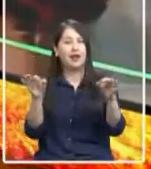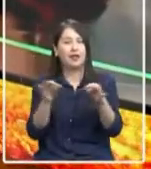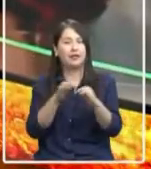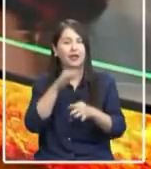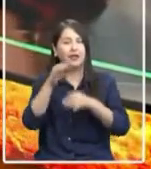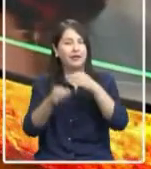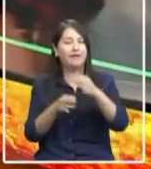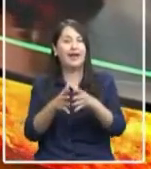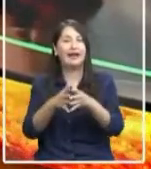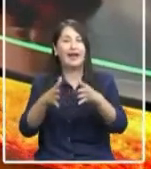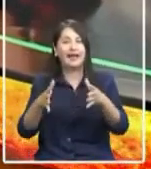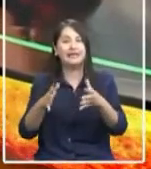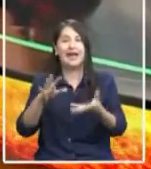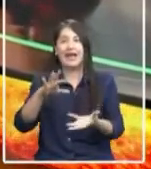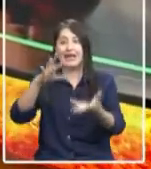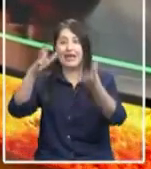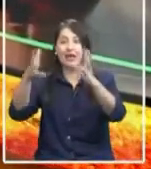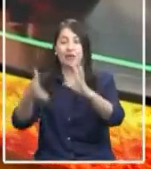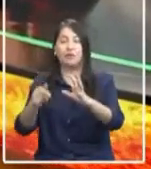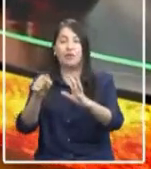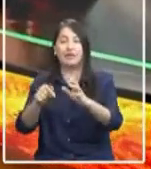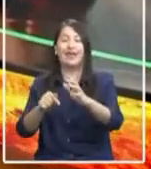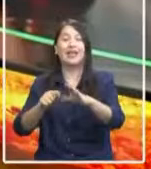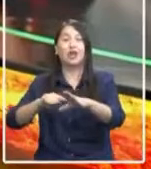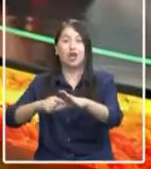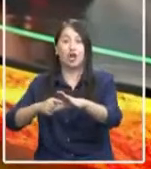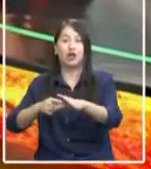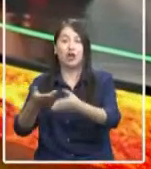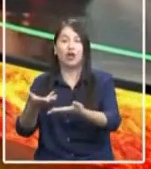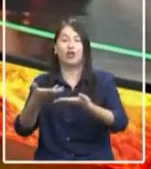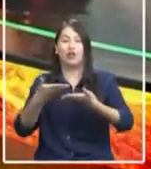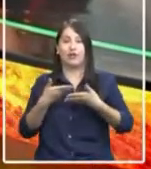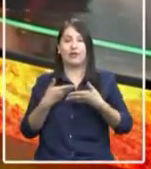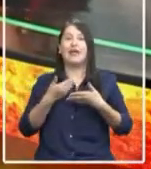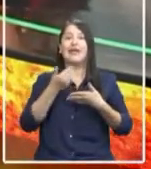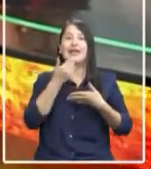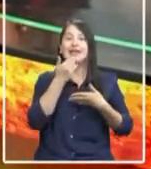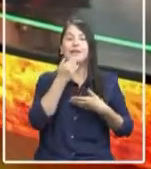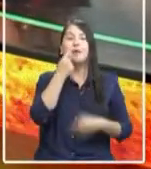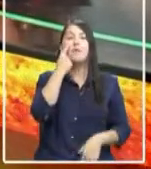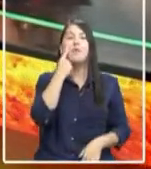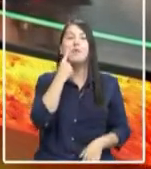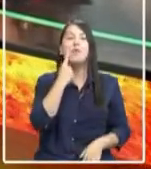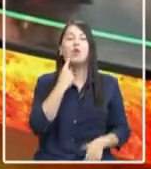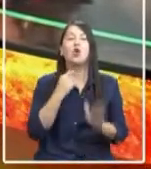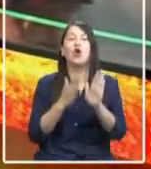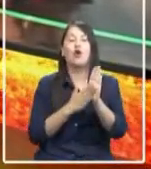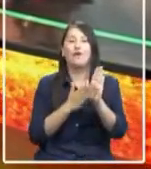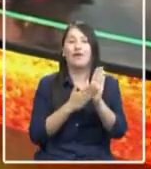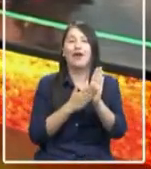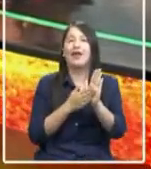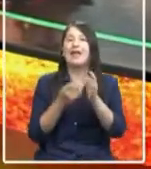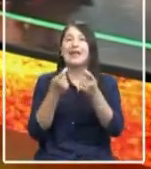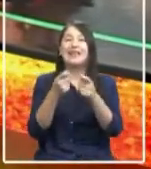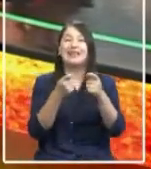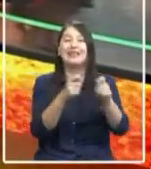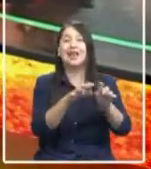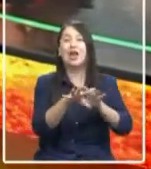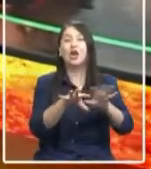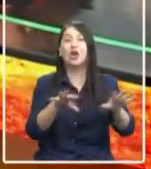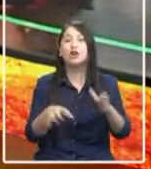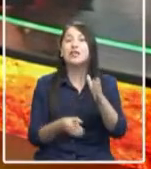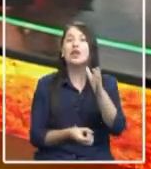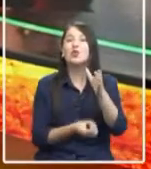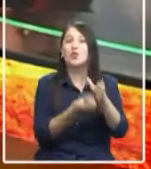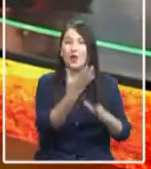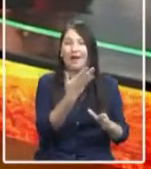to be experimental, to try out new things and be daring at the level of imagination and